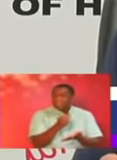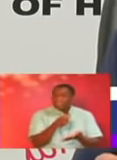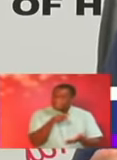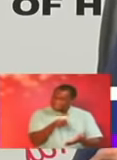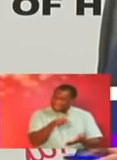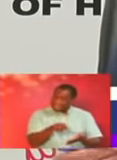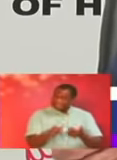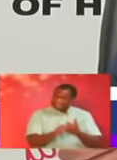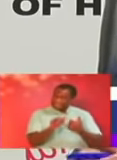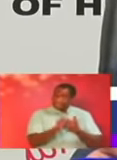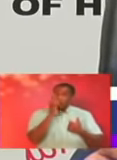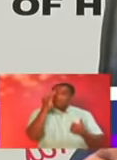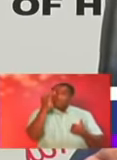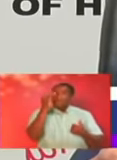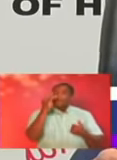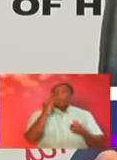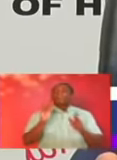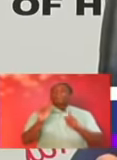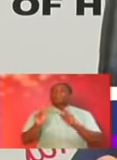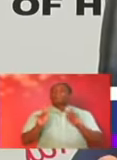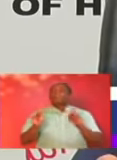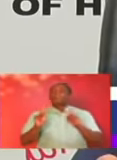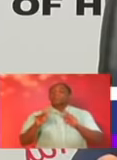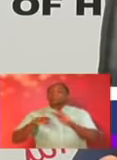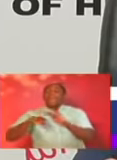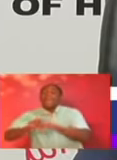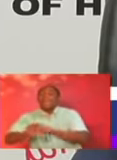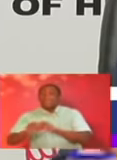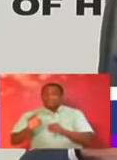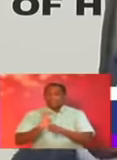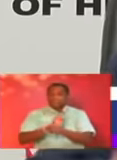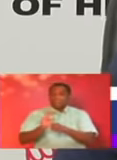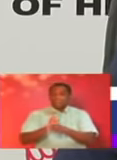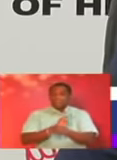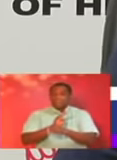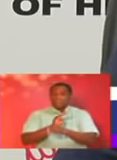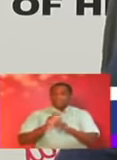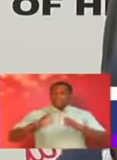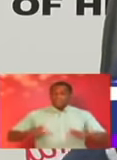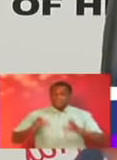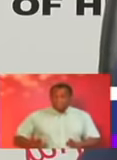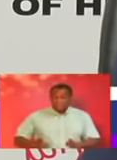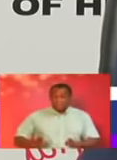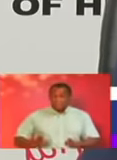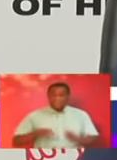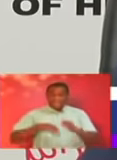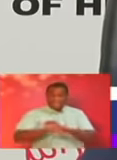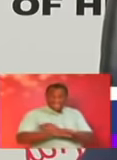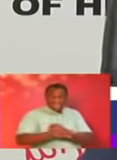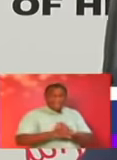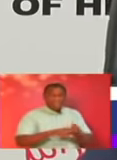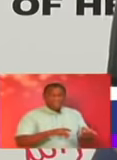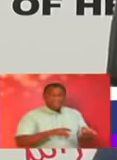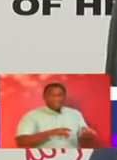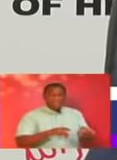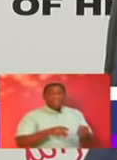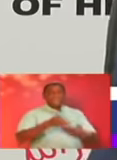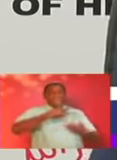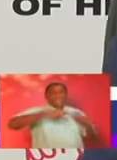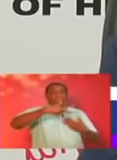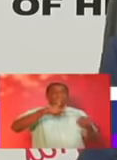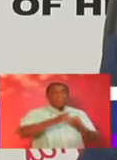or going to be in contact with your non-vaccinated customers, that is where the risk is. And that is why